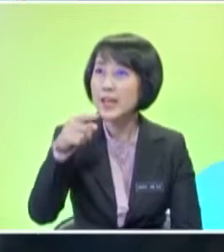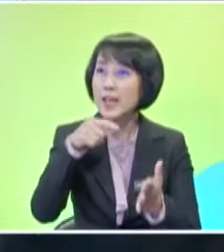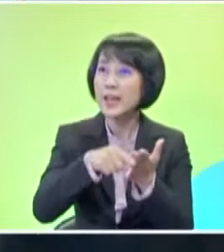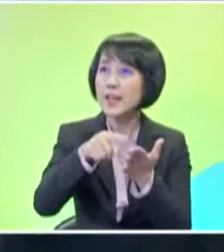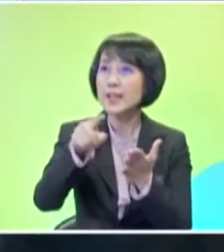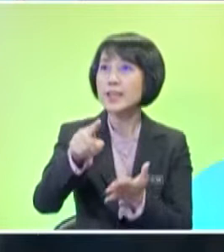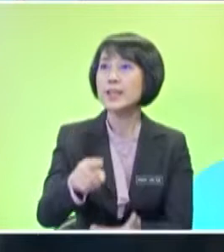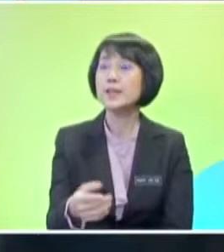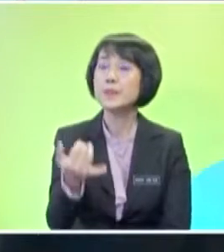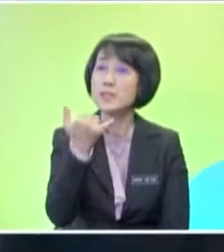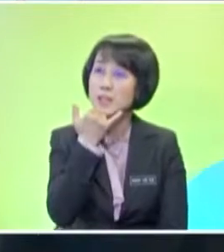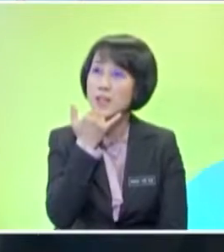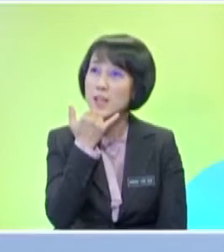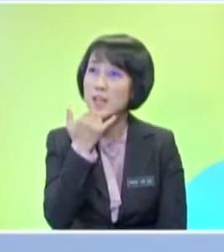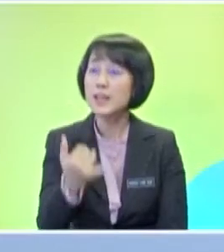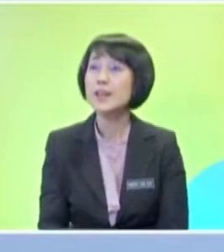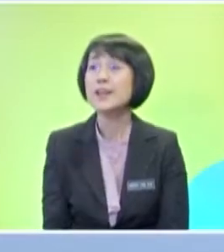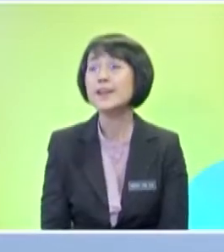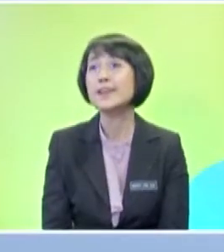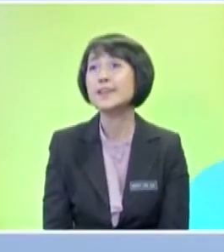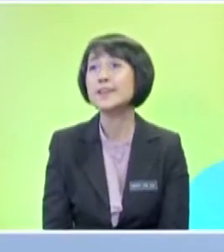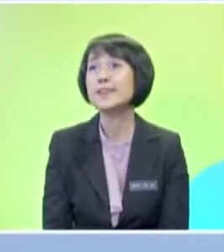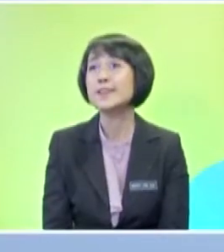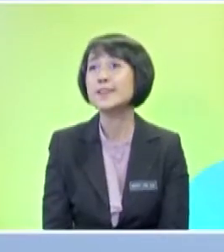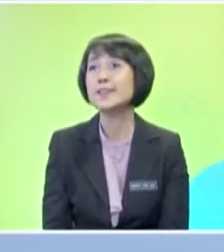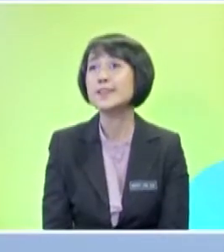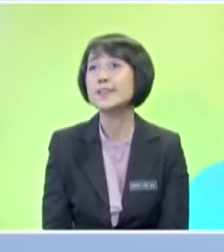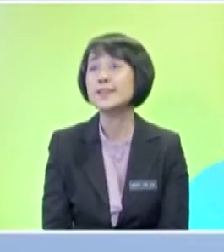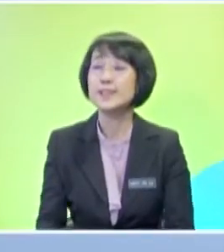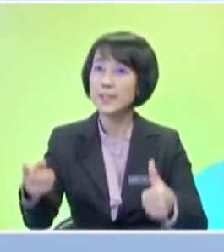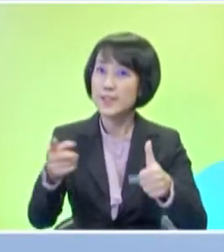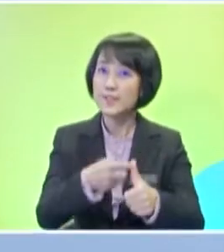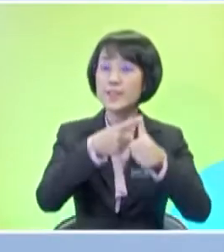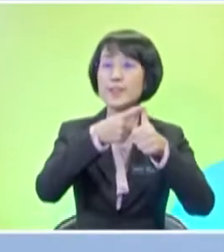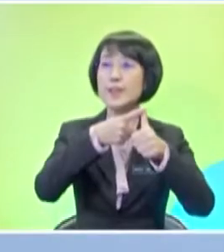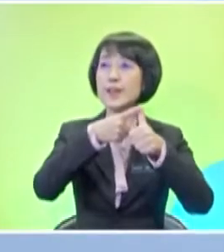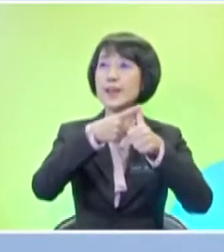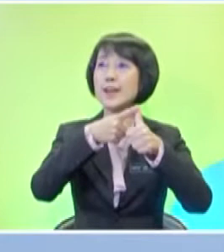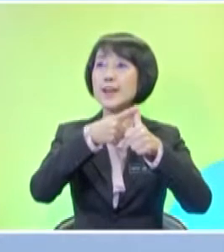mistake? Can you spot any mistake here? Let me see. So the first one,